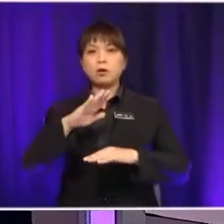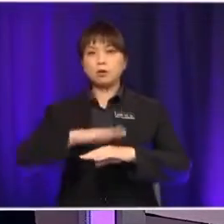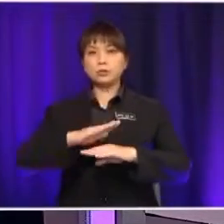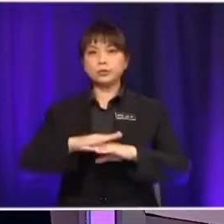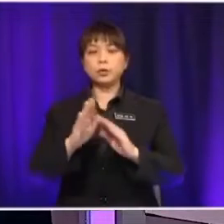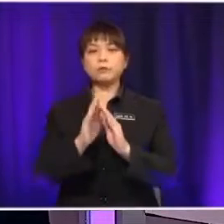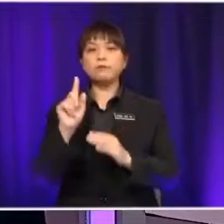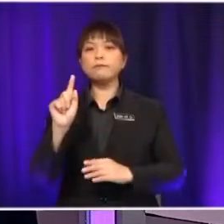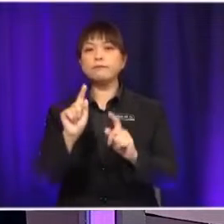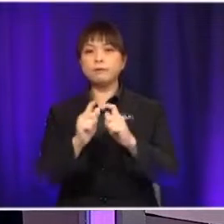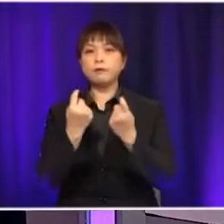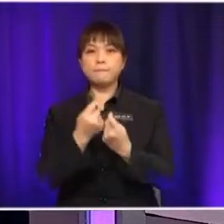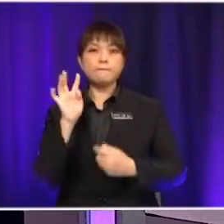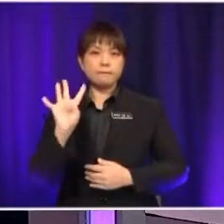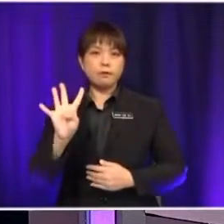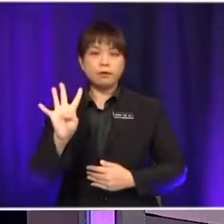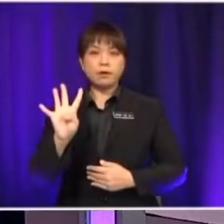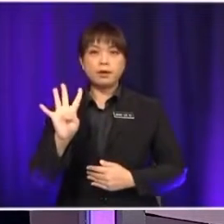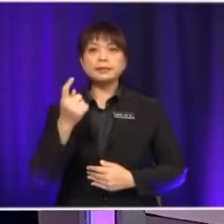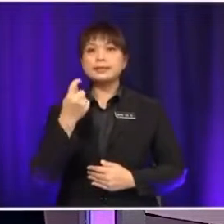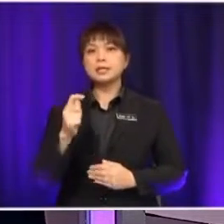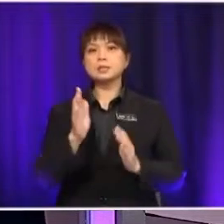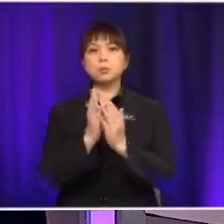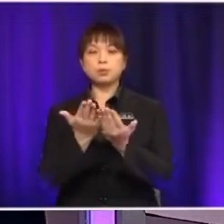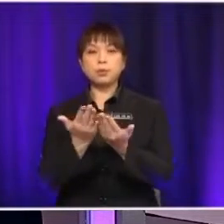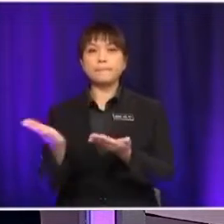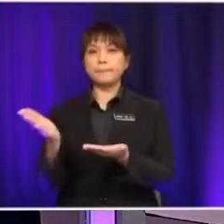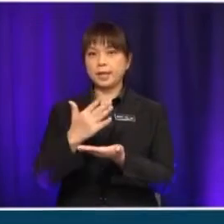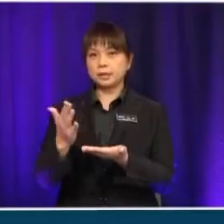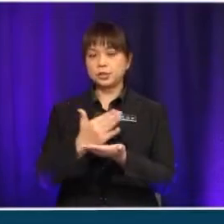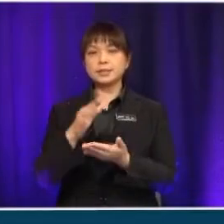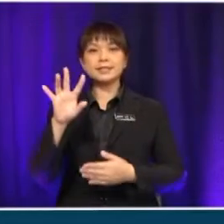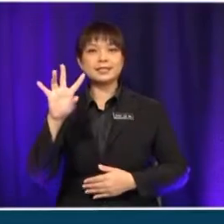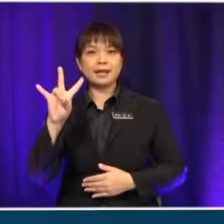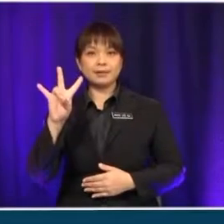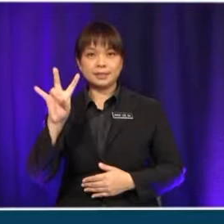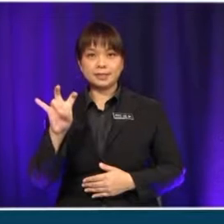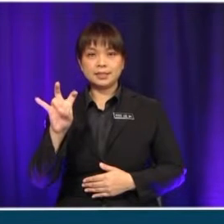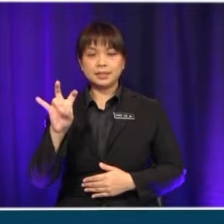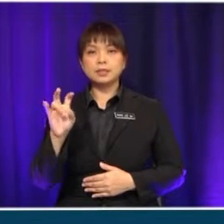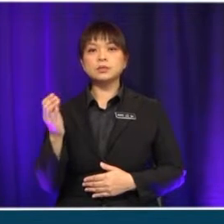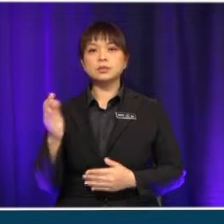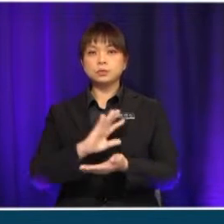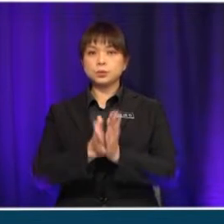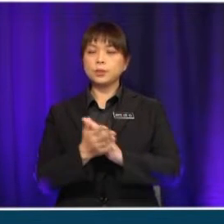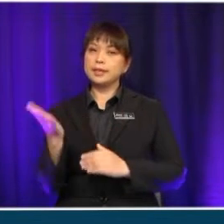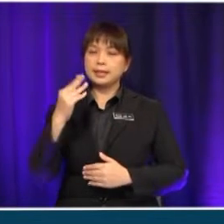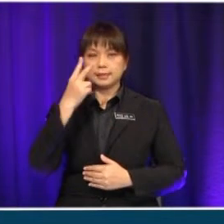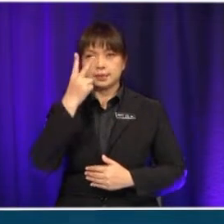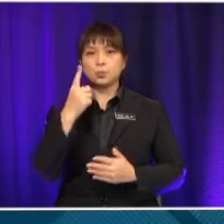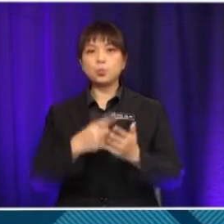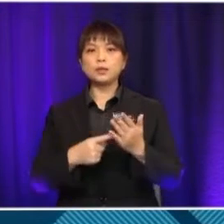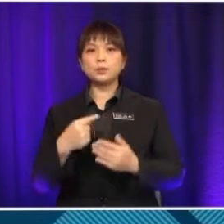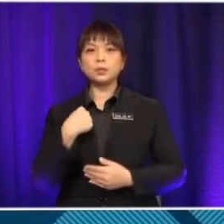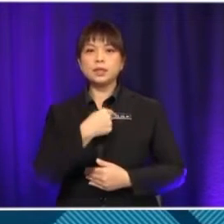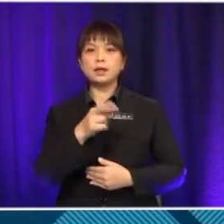the Form 4 textbook with you, okay, you can turn on to page 17. Yeah. So let's see, what are we going to learn